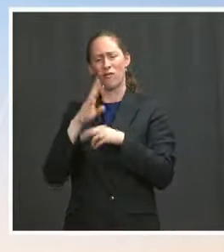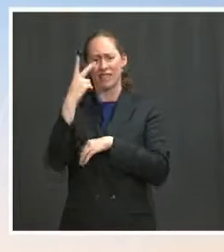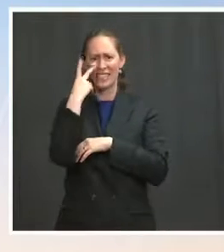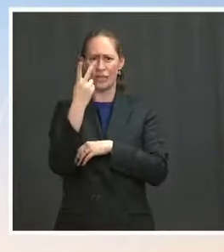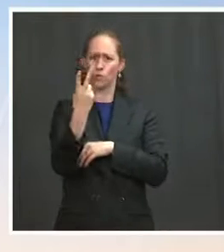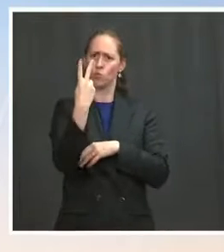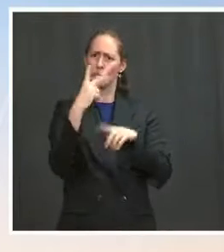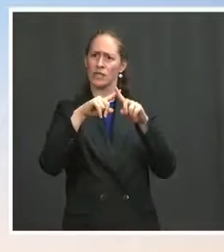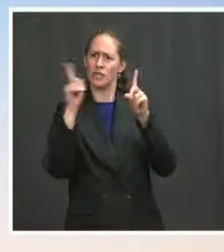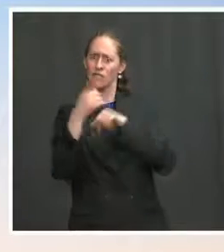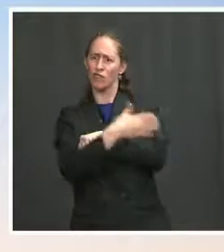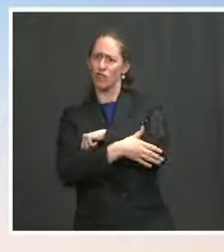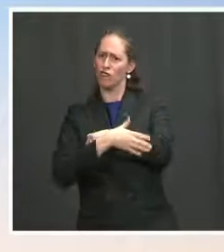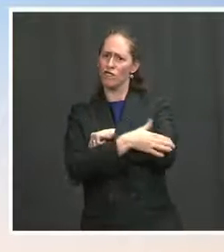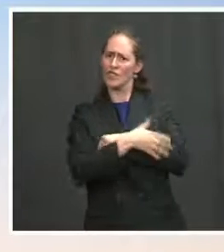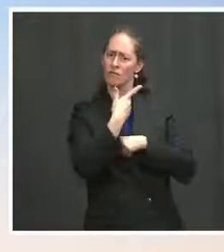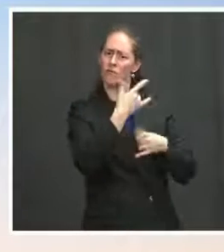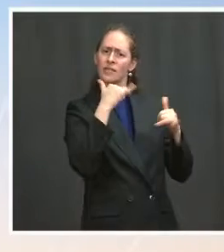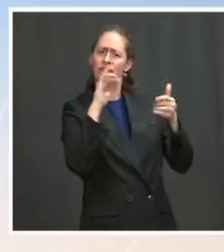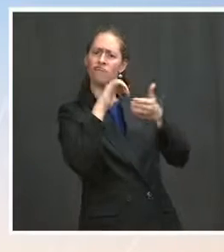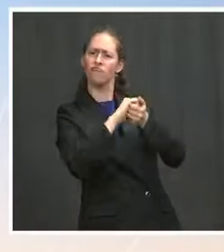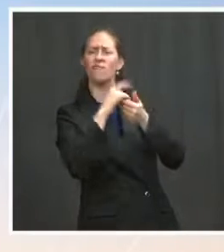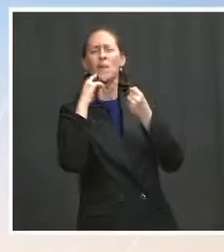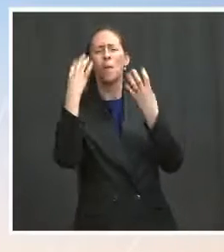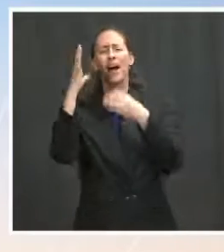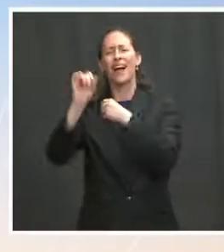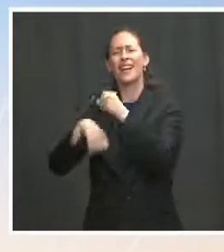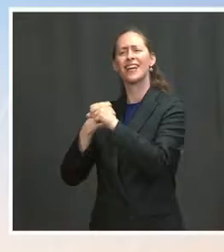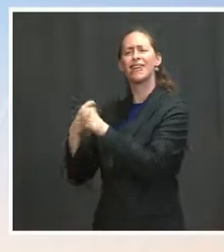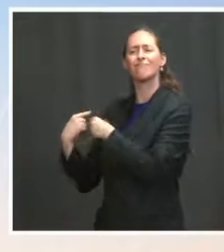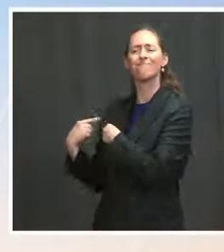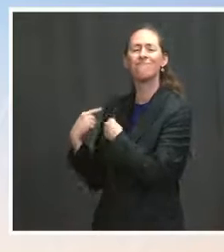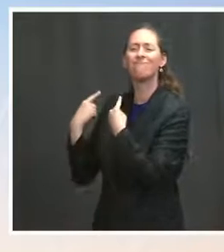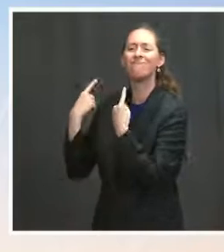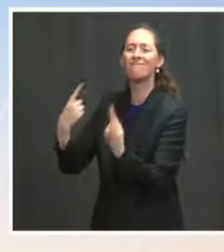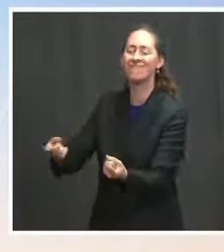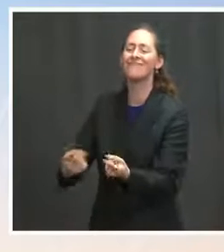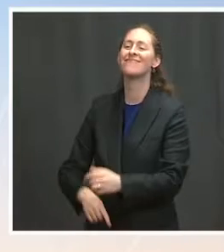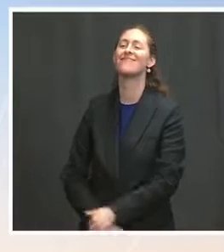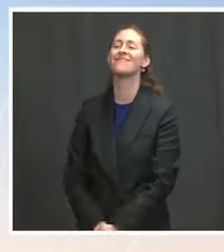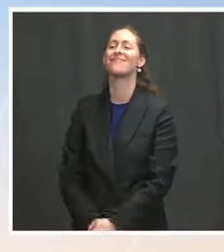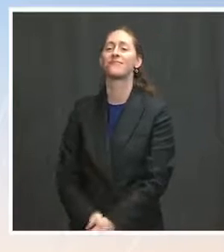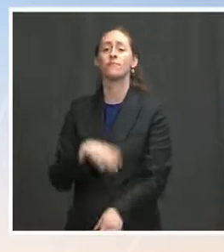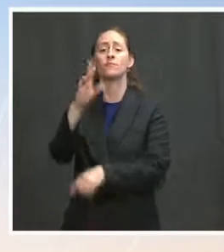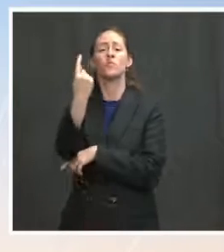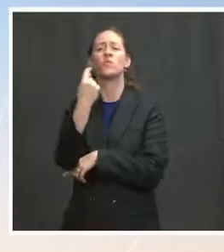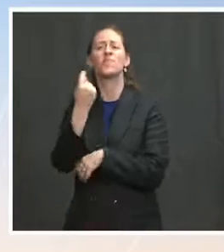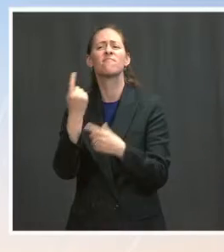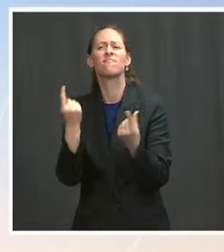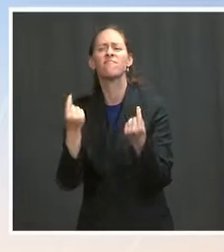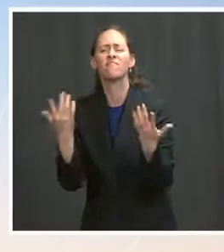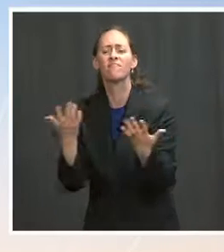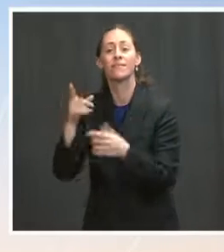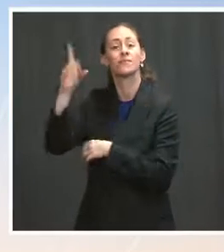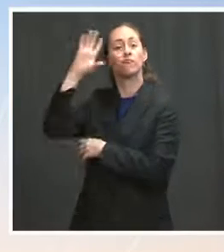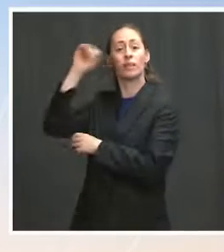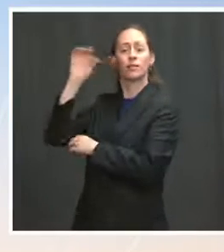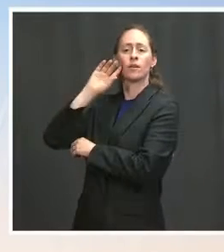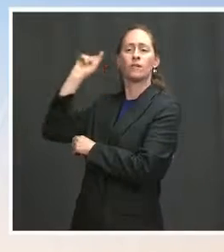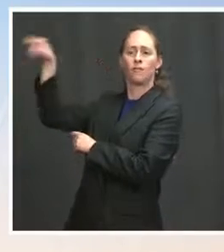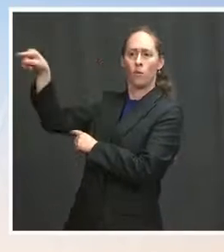years. On Tuesday, the President will travel to Southwest Wisconsin with Secretary of Agriculture Tom Vilsack to talk about